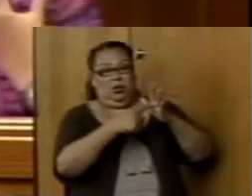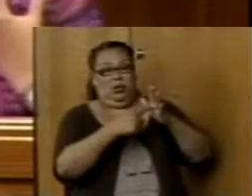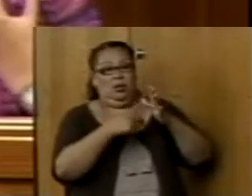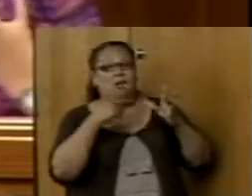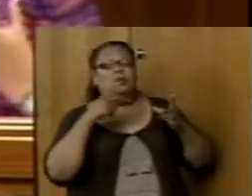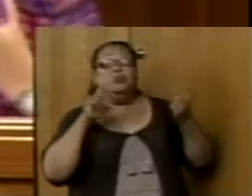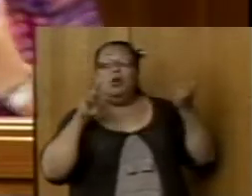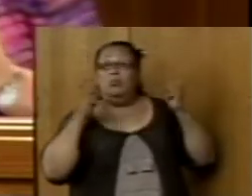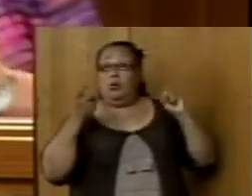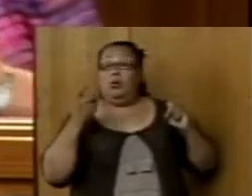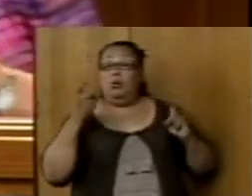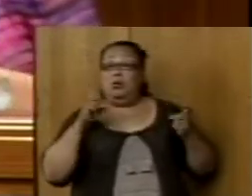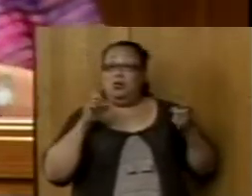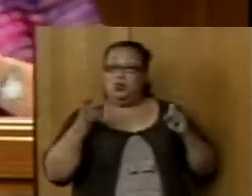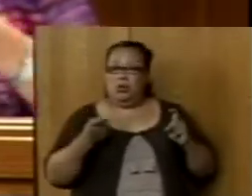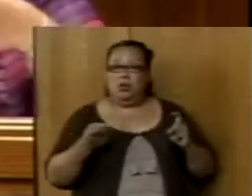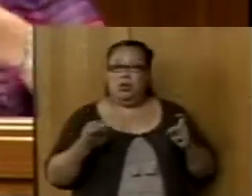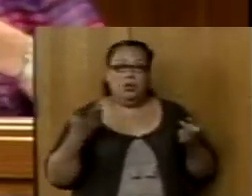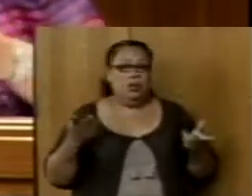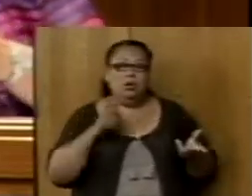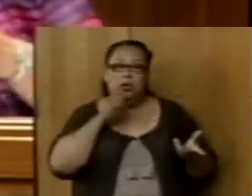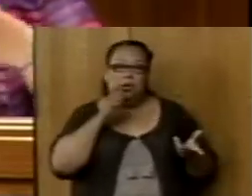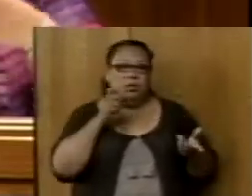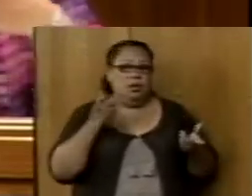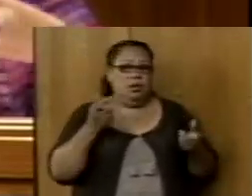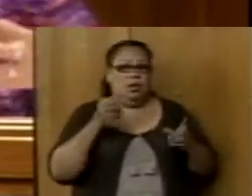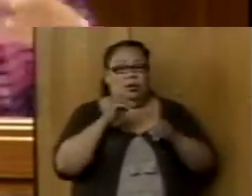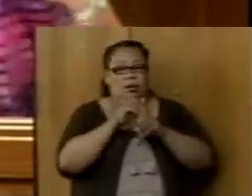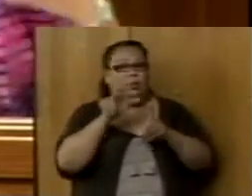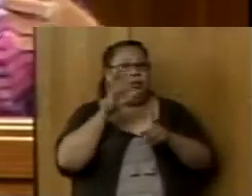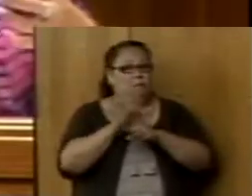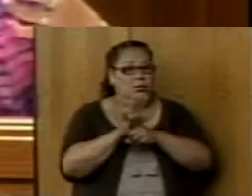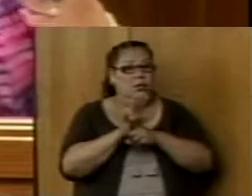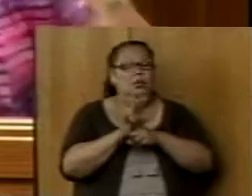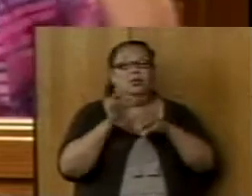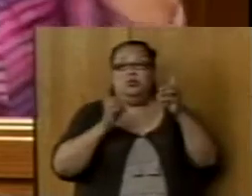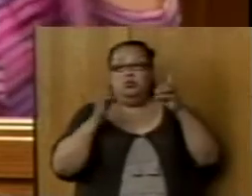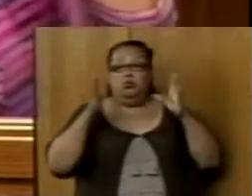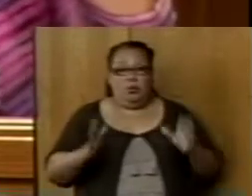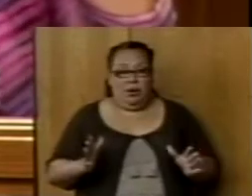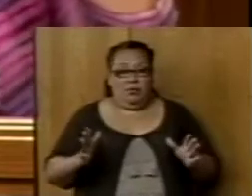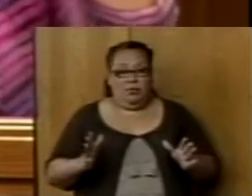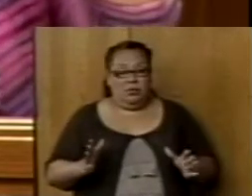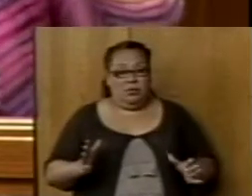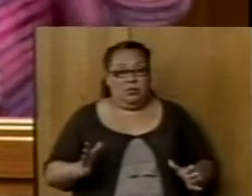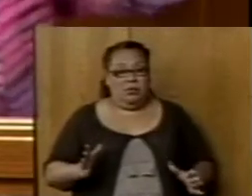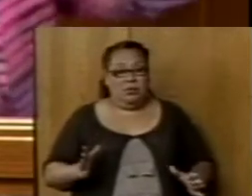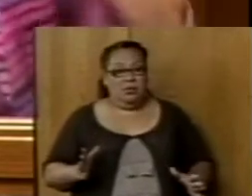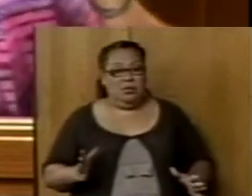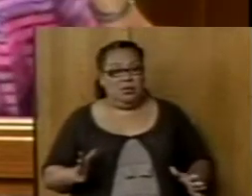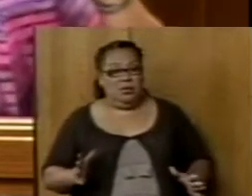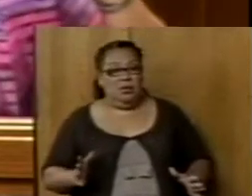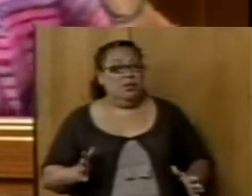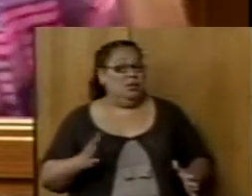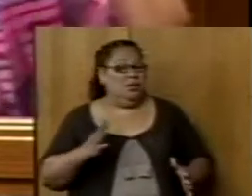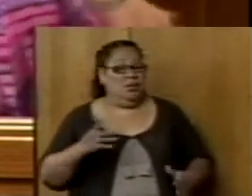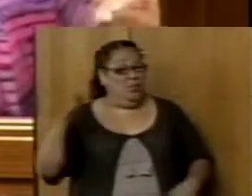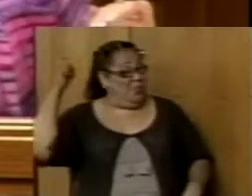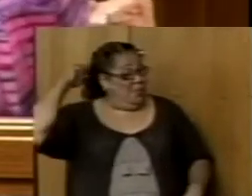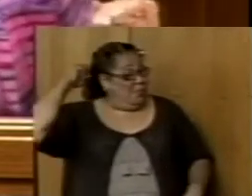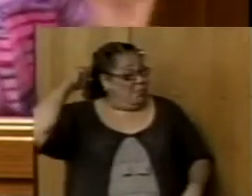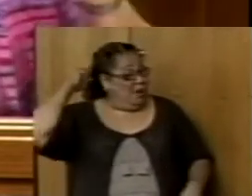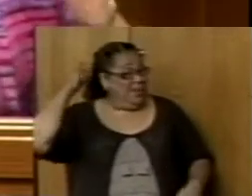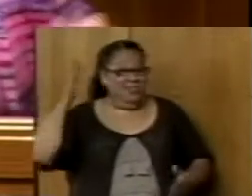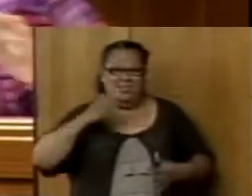looking at a change that I want to make sure is not going to affect our drivers, because with a mind that is not happy